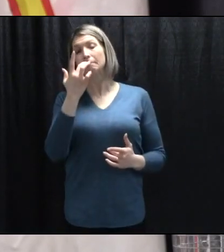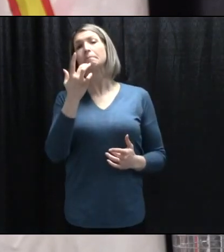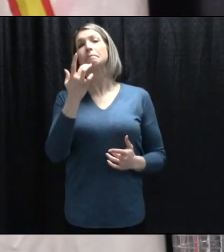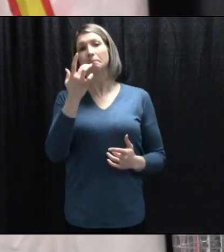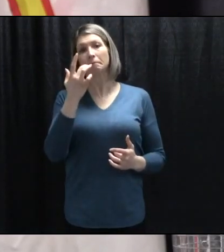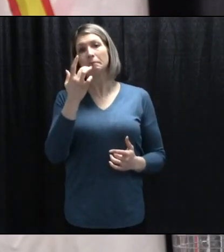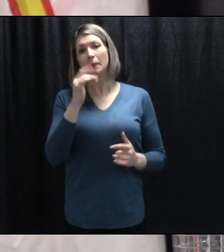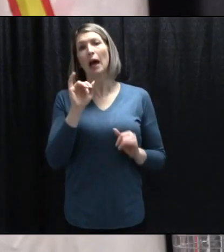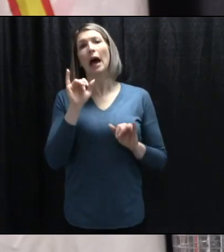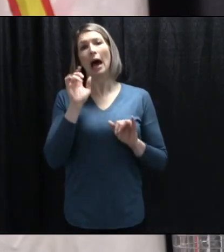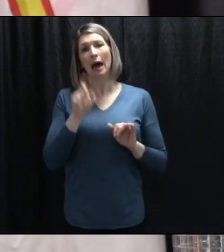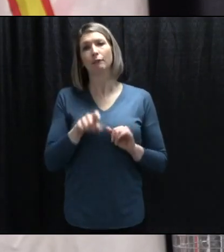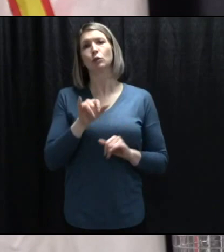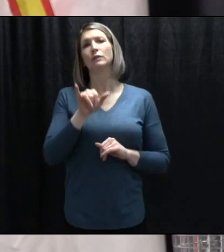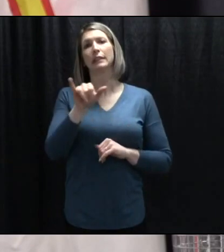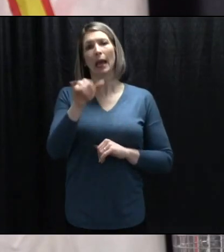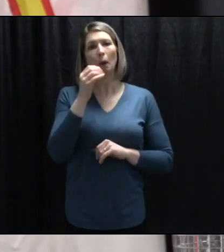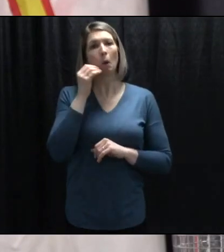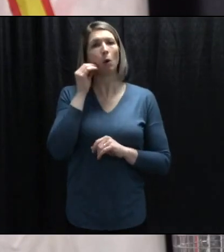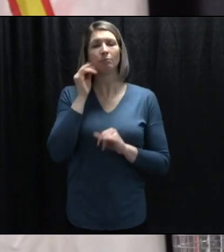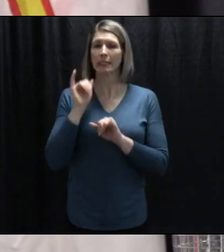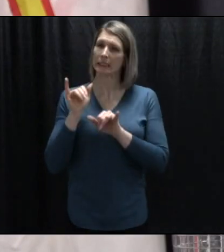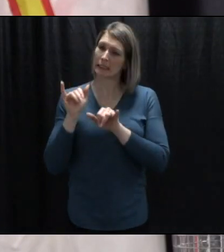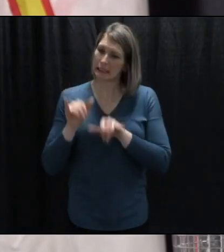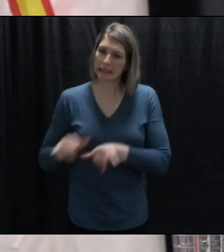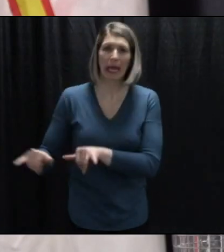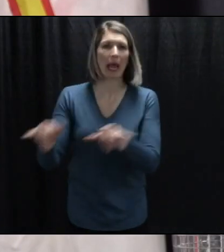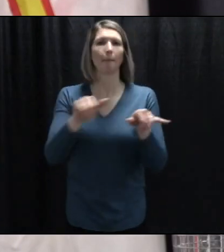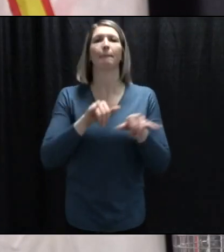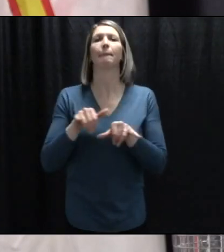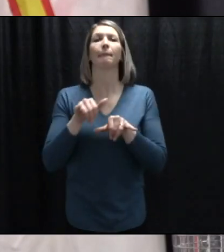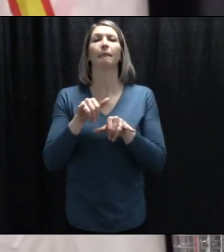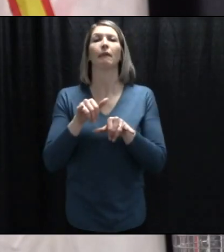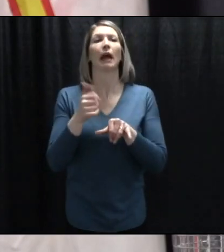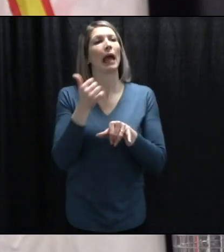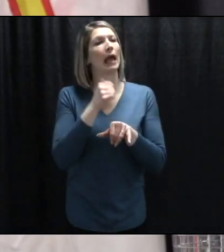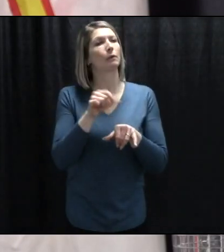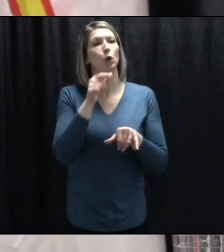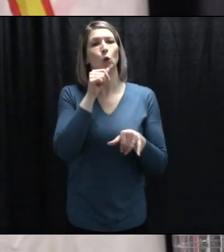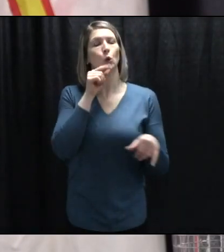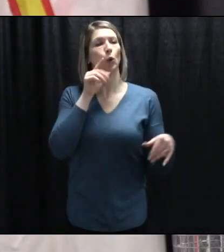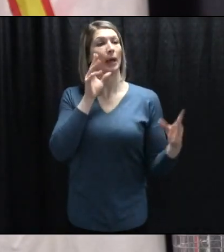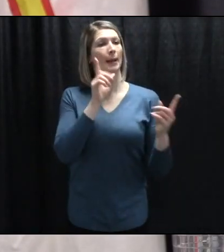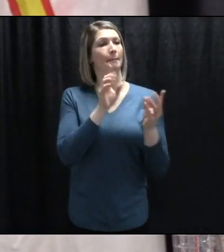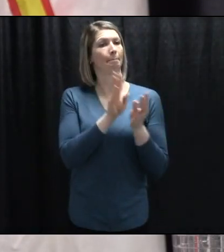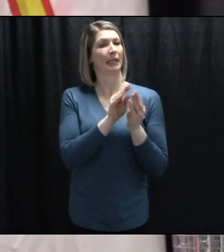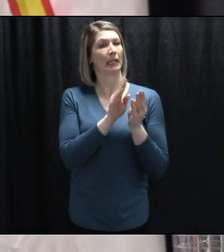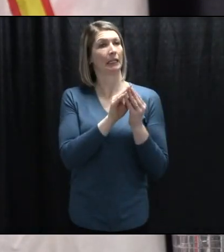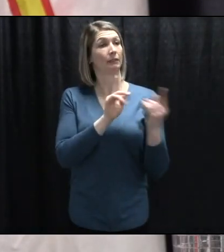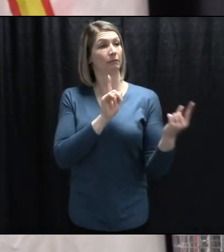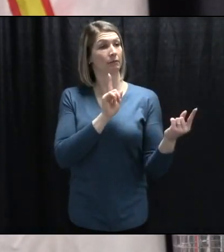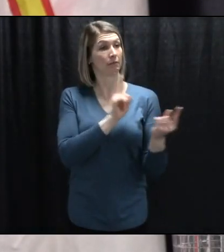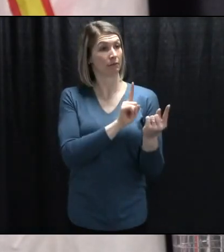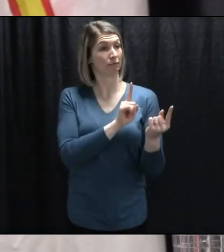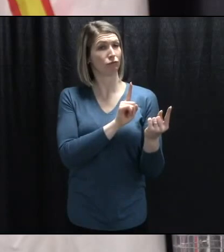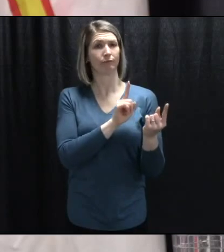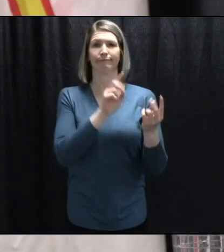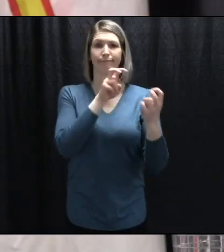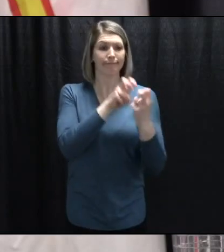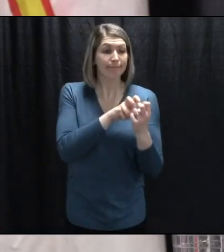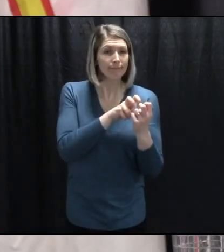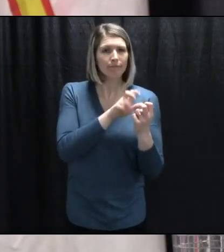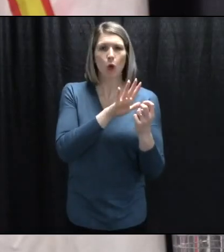be staying home. And likewise, everyone, that if I meet with in the mornings at all in an environment that is very safe,